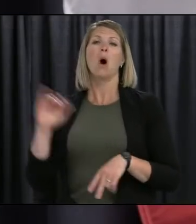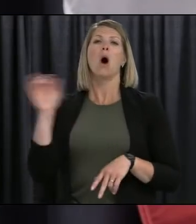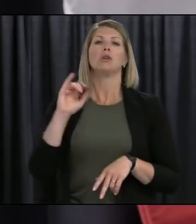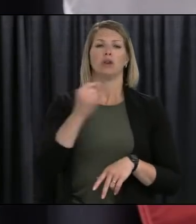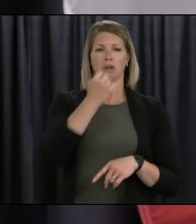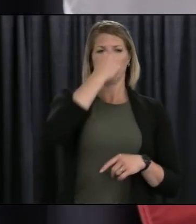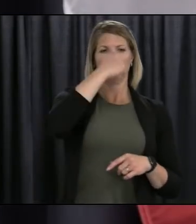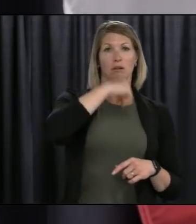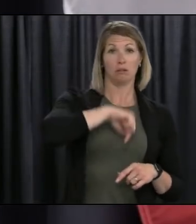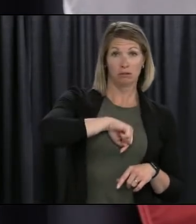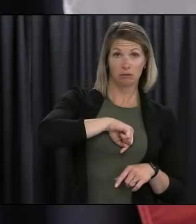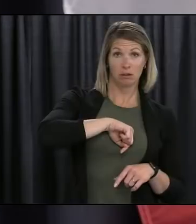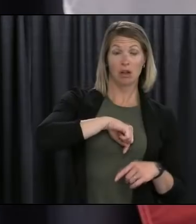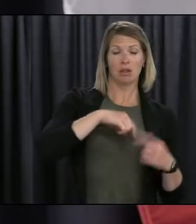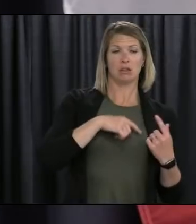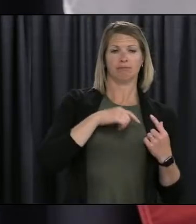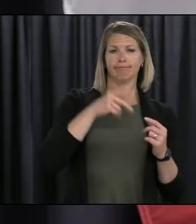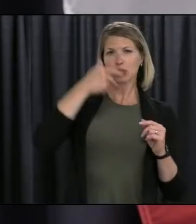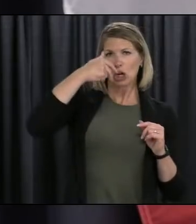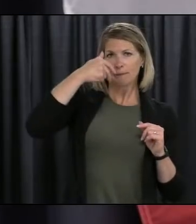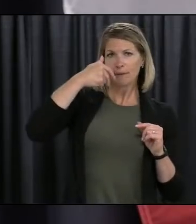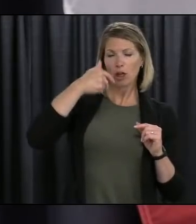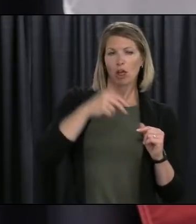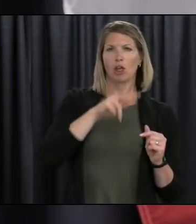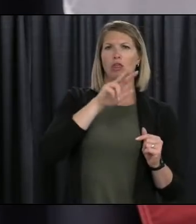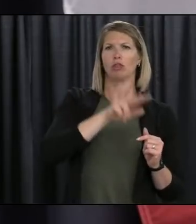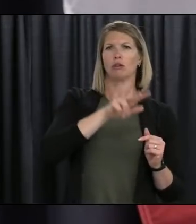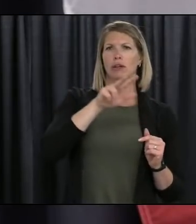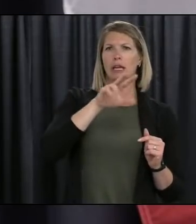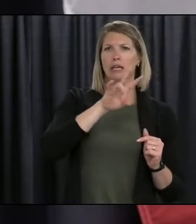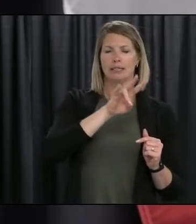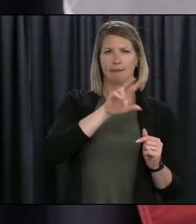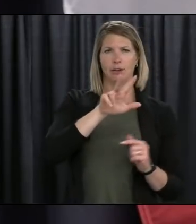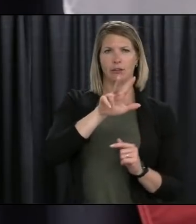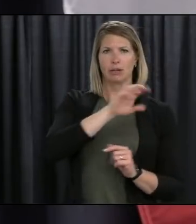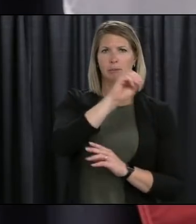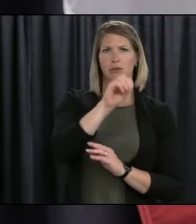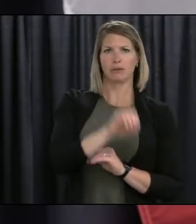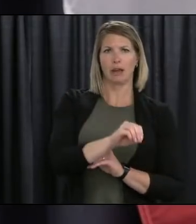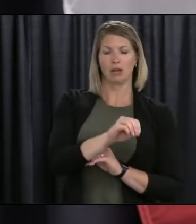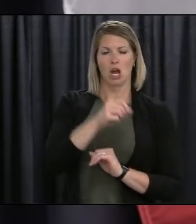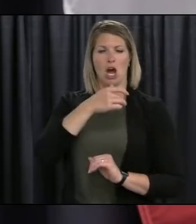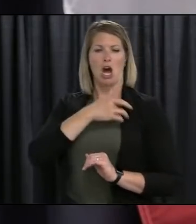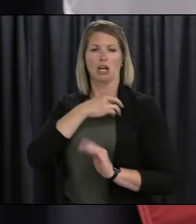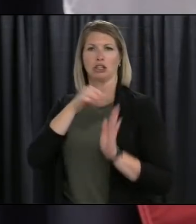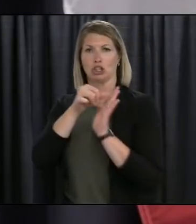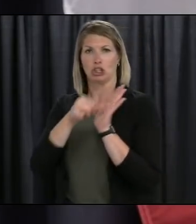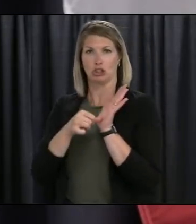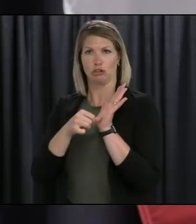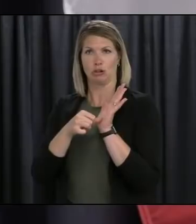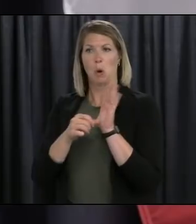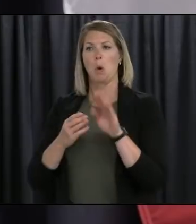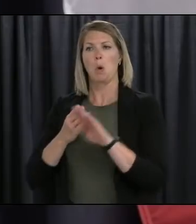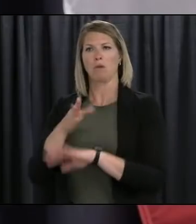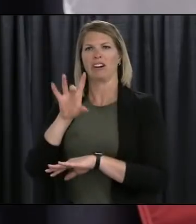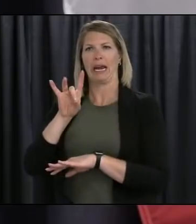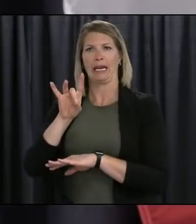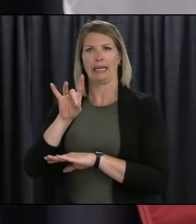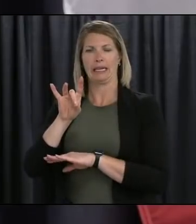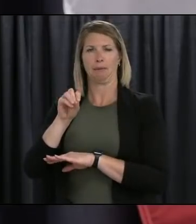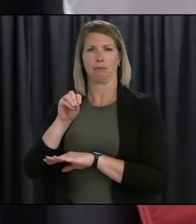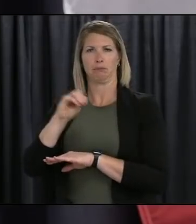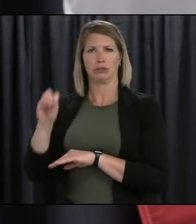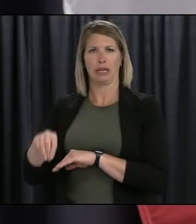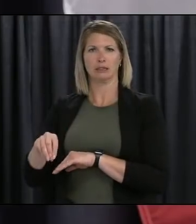up at 73%. Cardiac surgery, which is provincially done here in St. John's, is already over 80%.